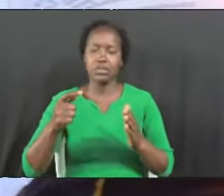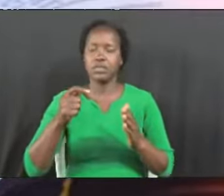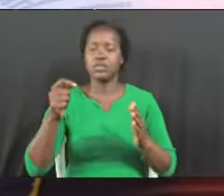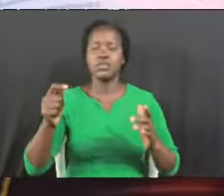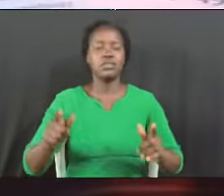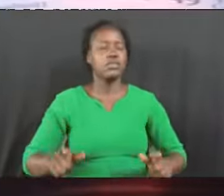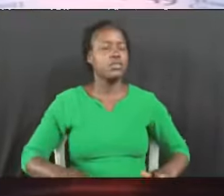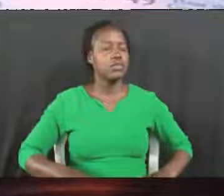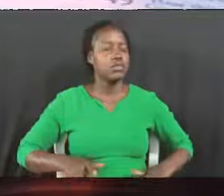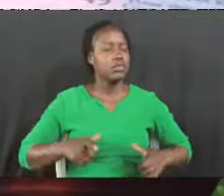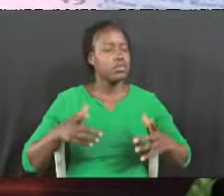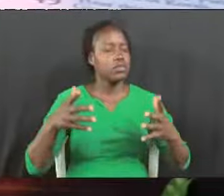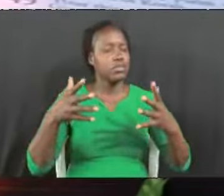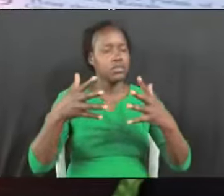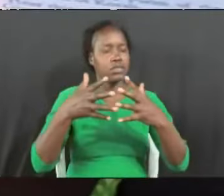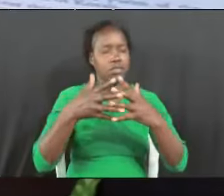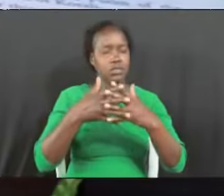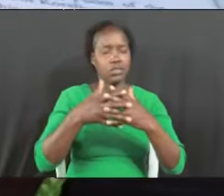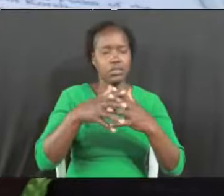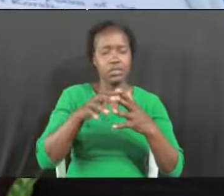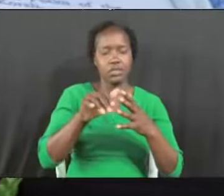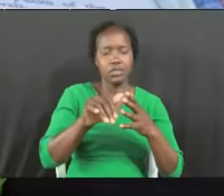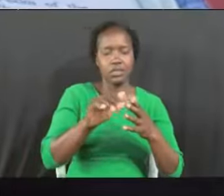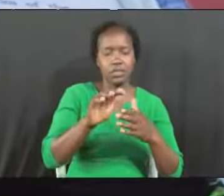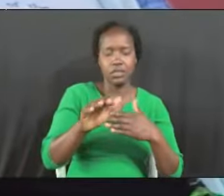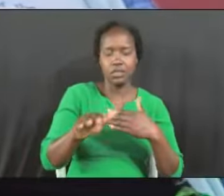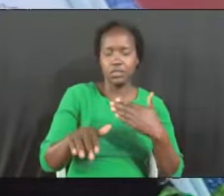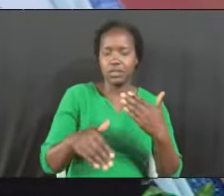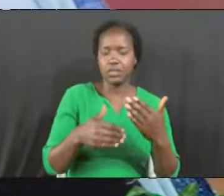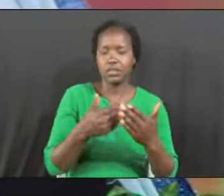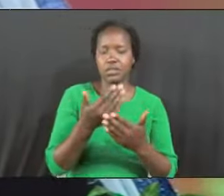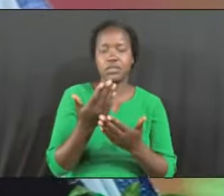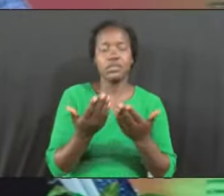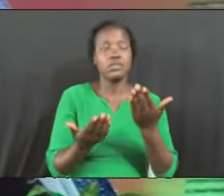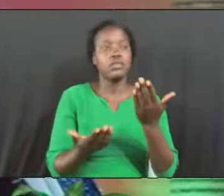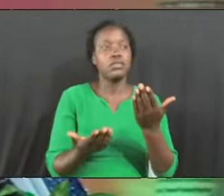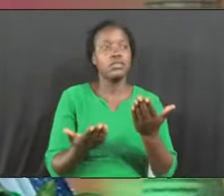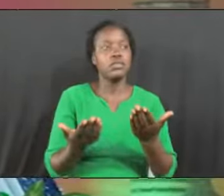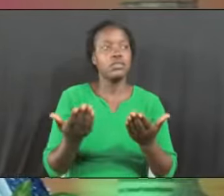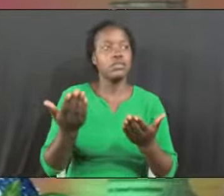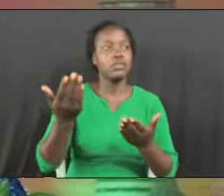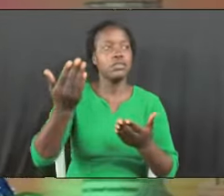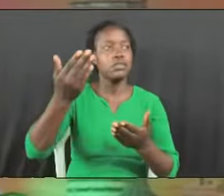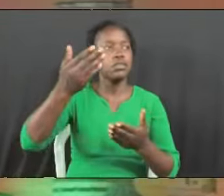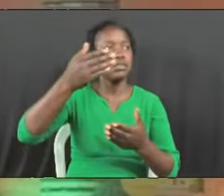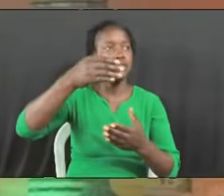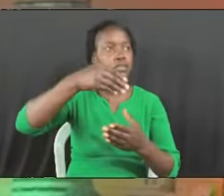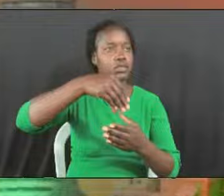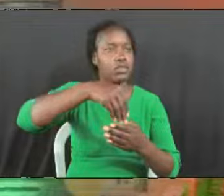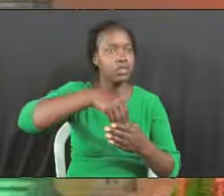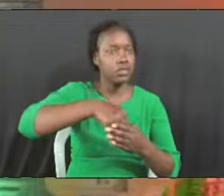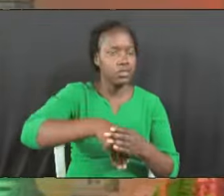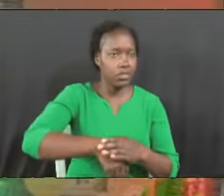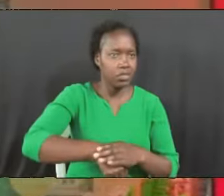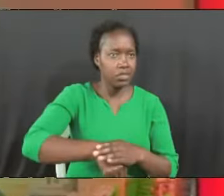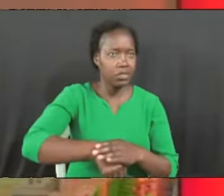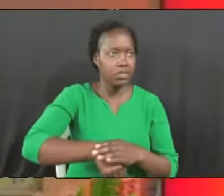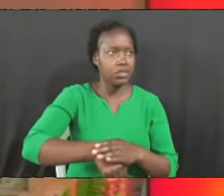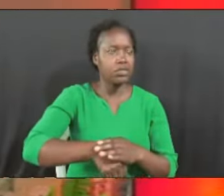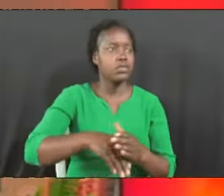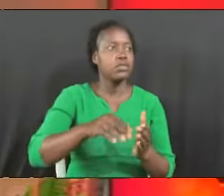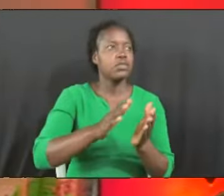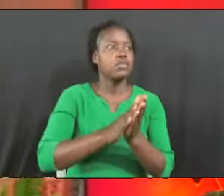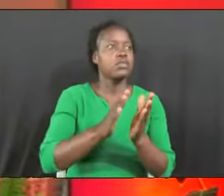and opened the life gate that all may go in. Praise